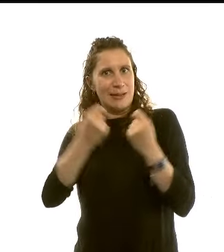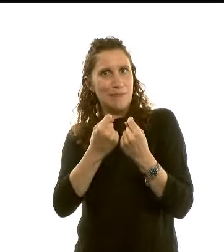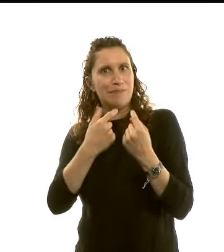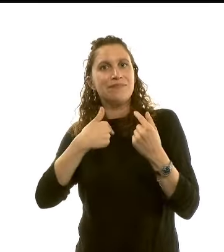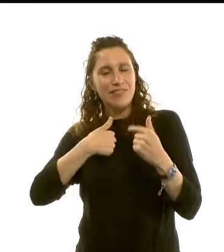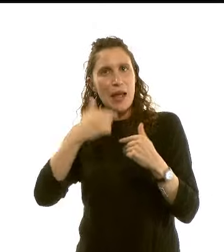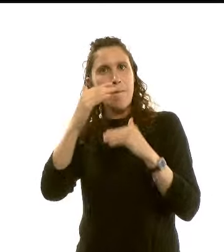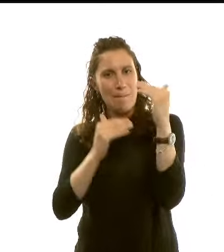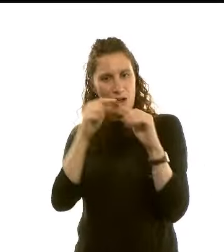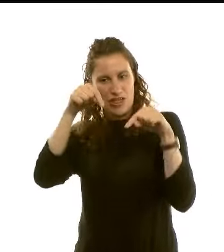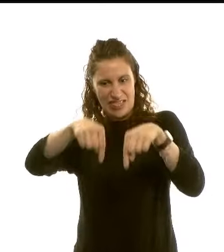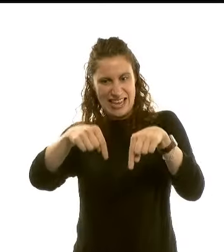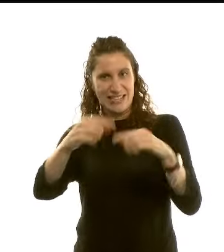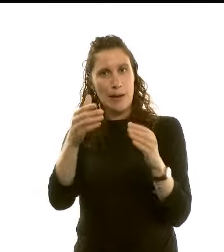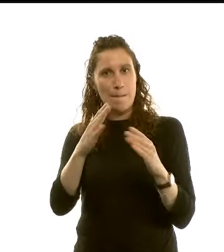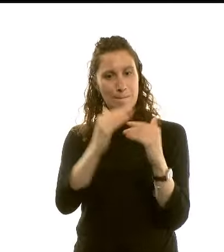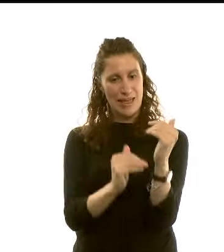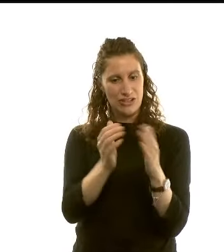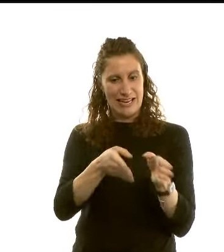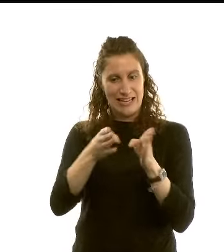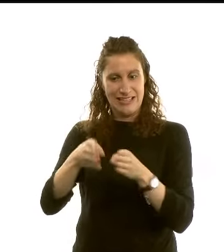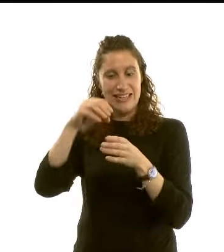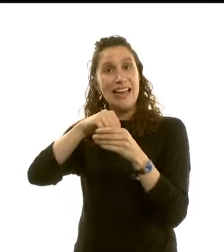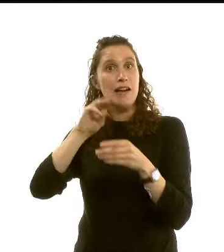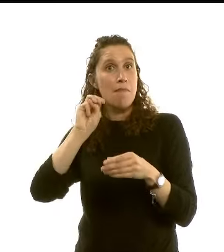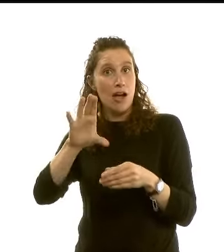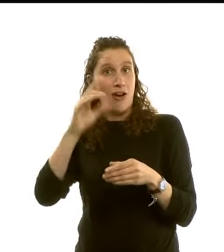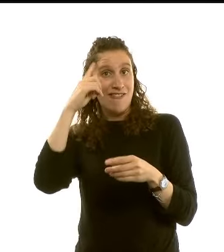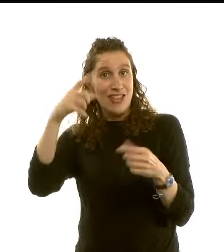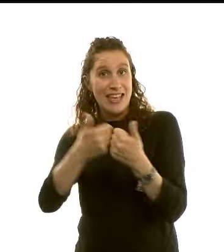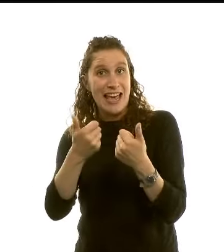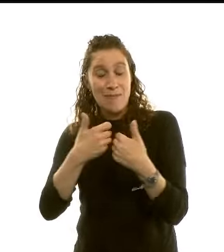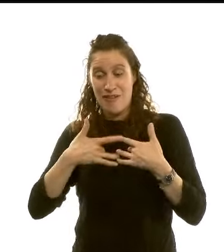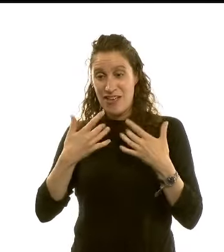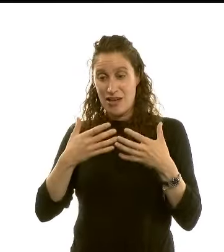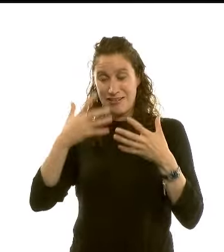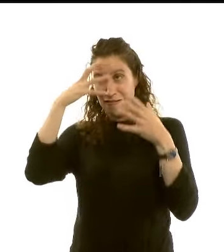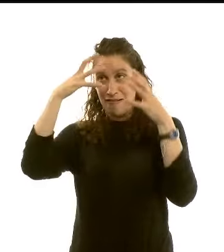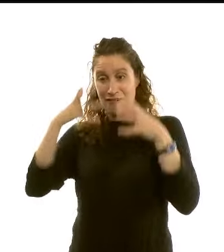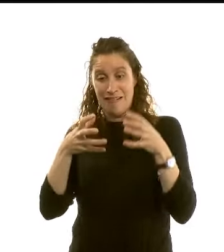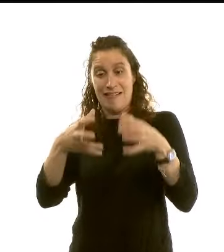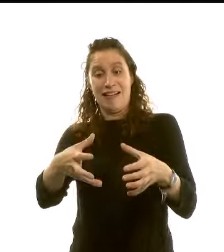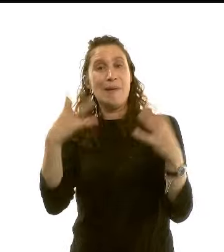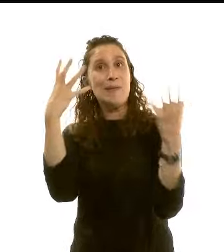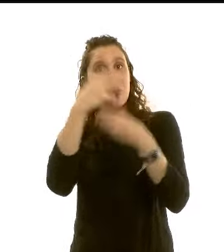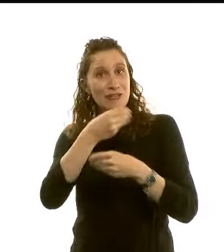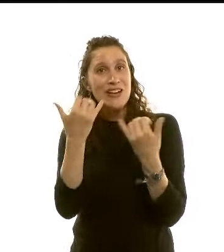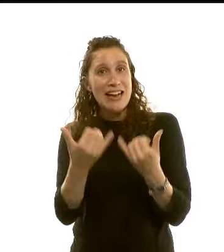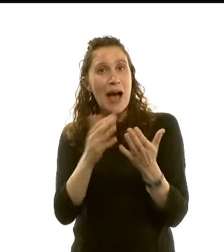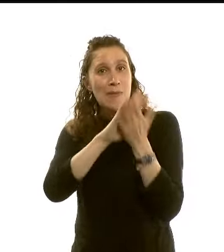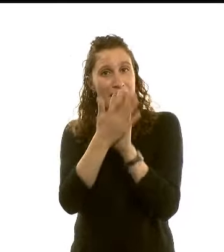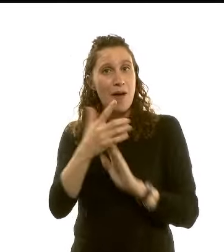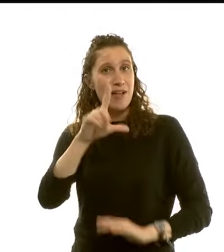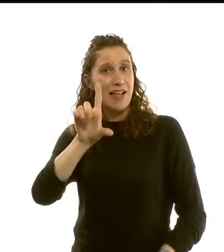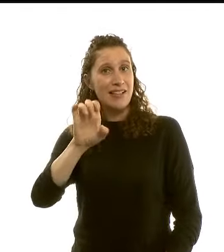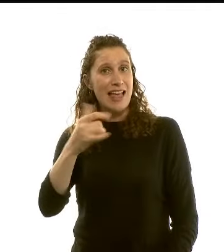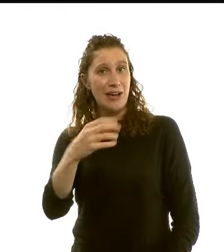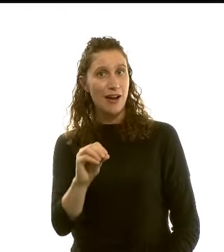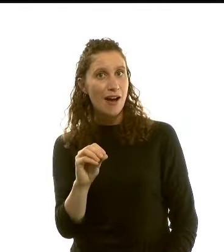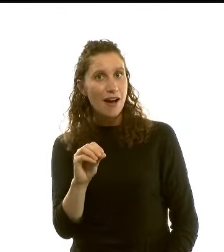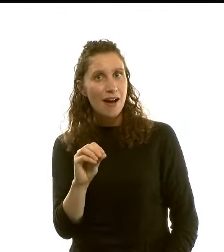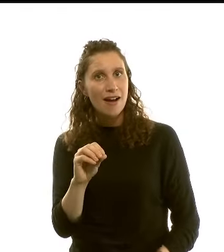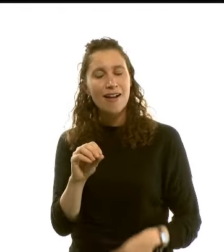built these buildings in Minecraft for the game. So it feels like beautiful that there's now it's a Lego city. Yeah, it's like a